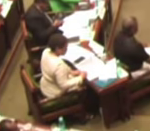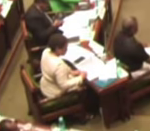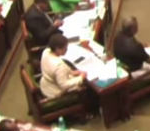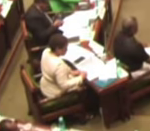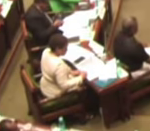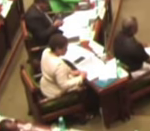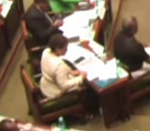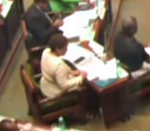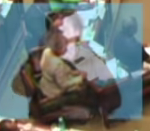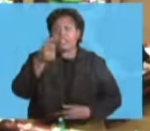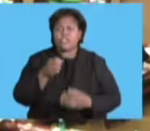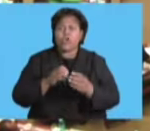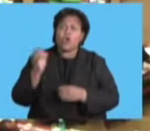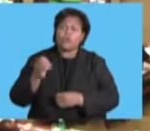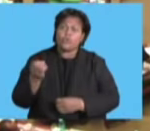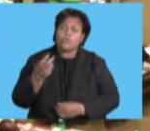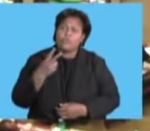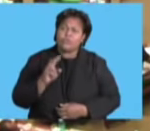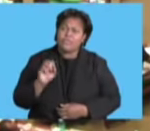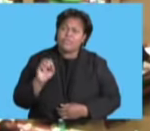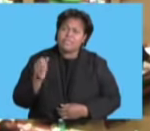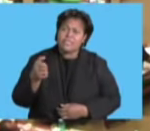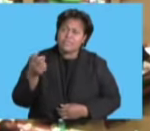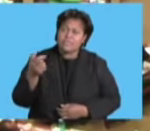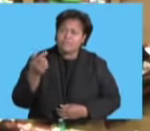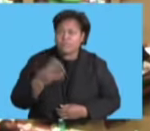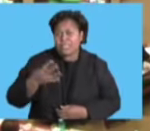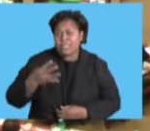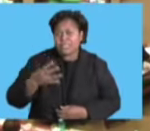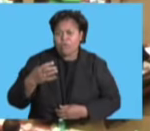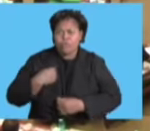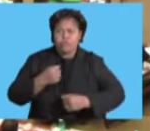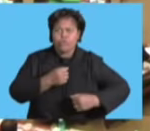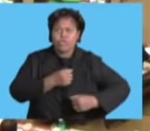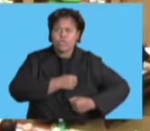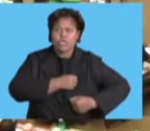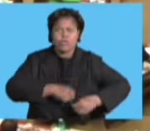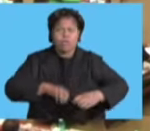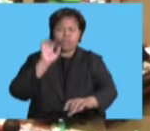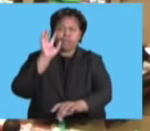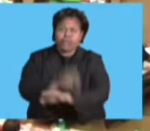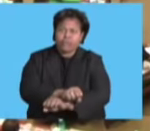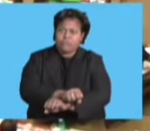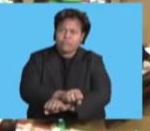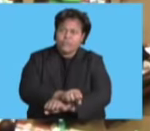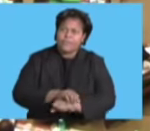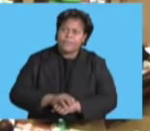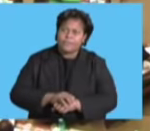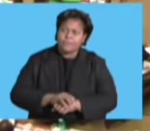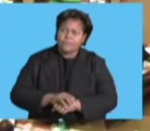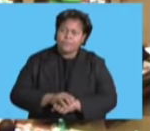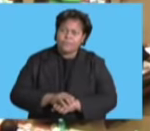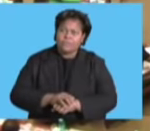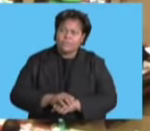2014, after more than 7.5 years of military rule. It may well be a